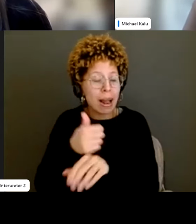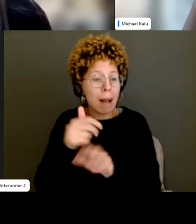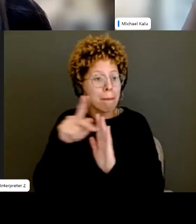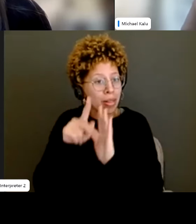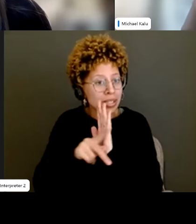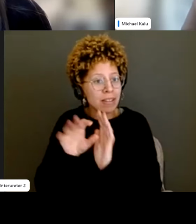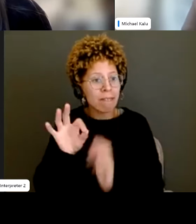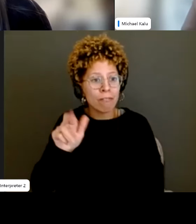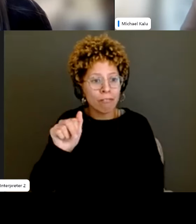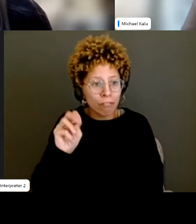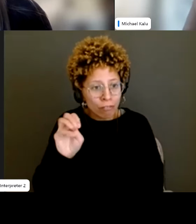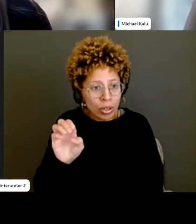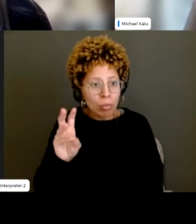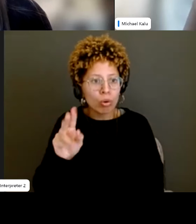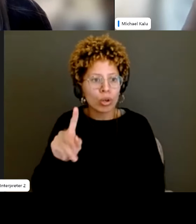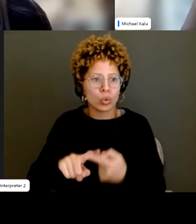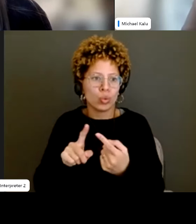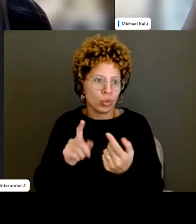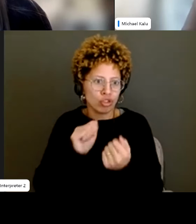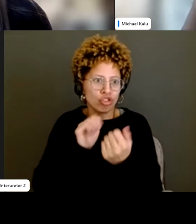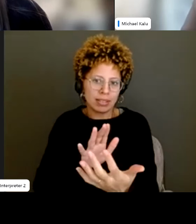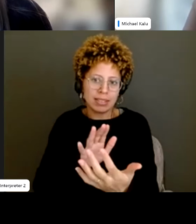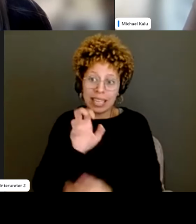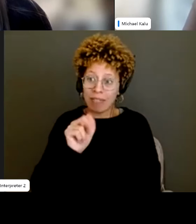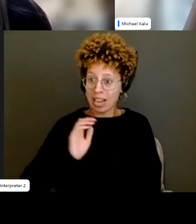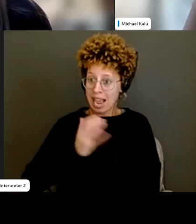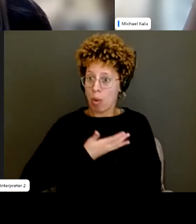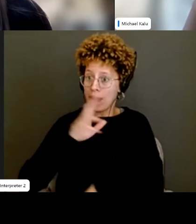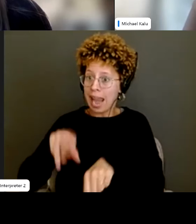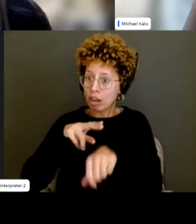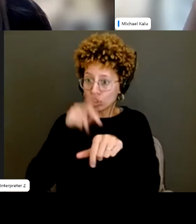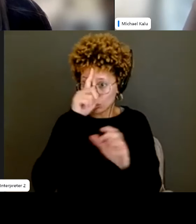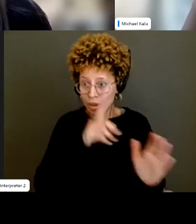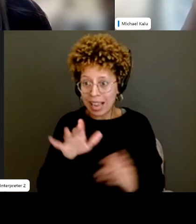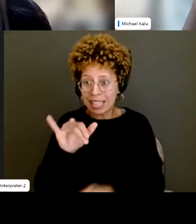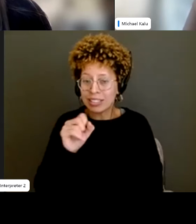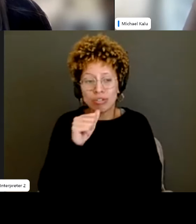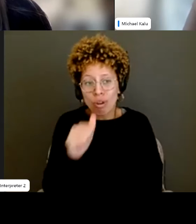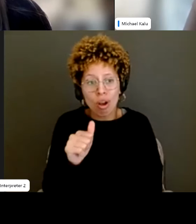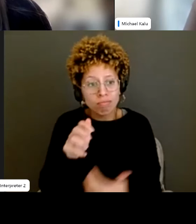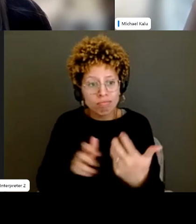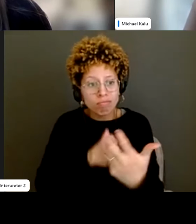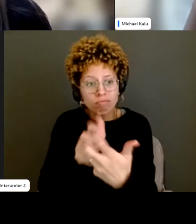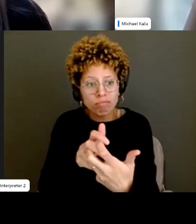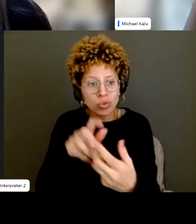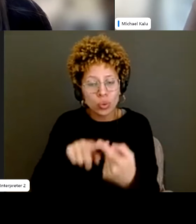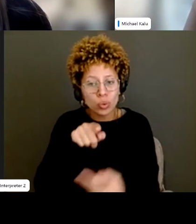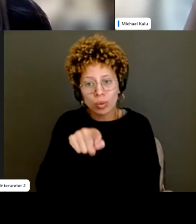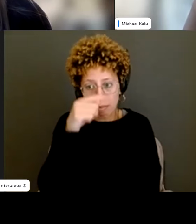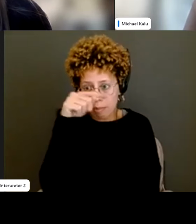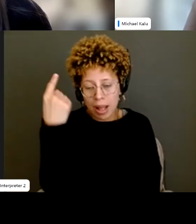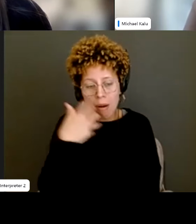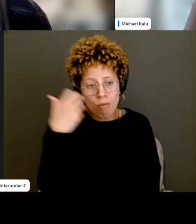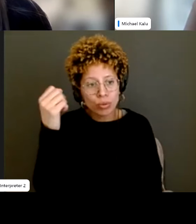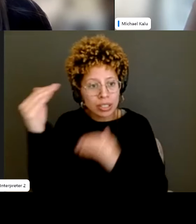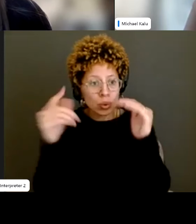adults. Even existing national dementia strategy is not culturally appropriate for existing increasing rate of Black older adults coming